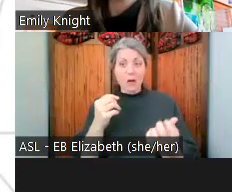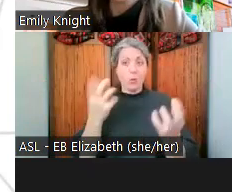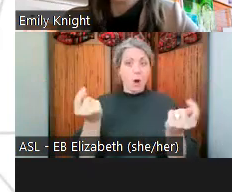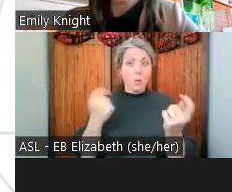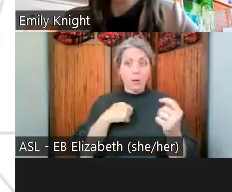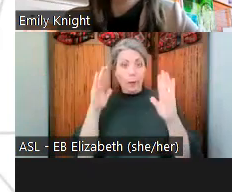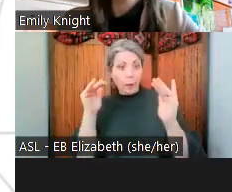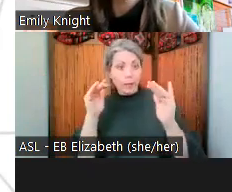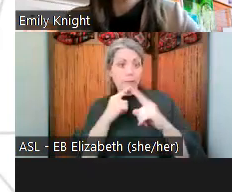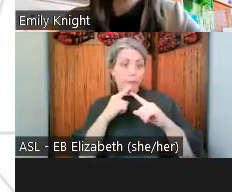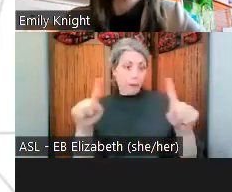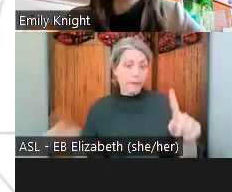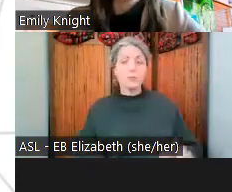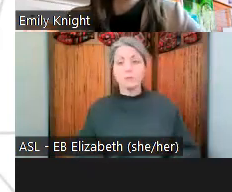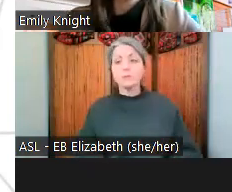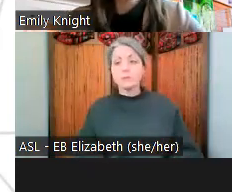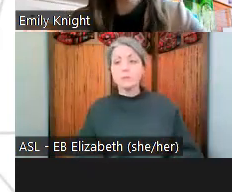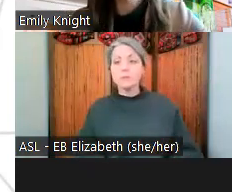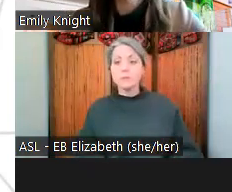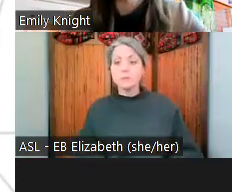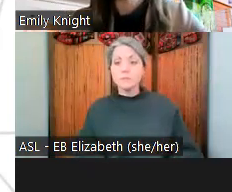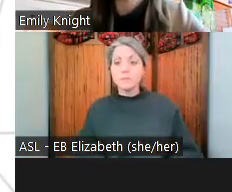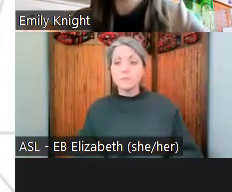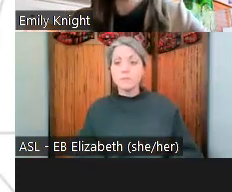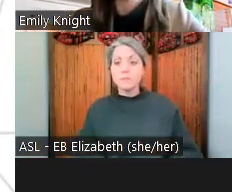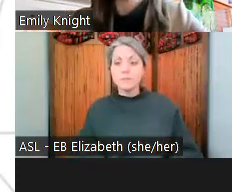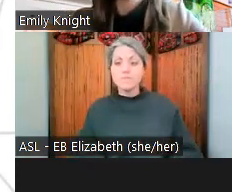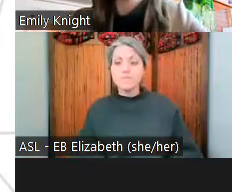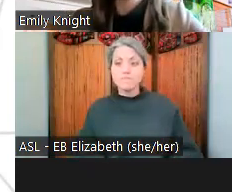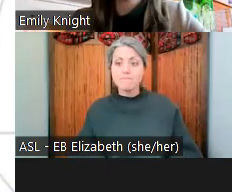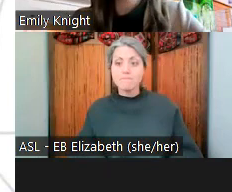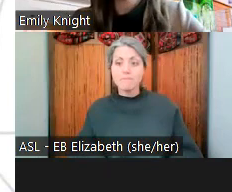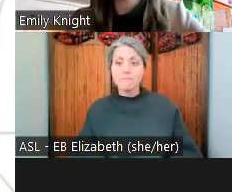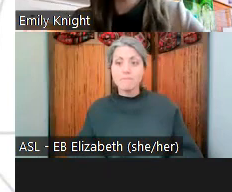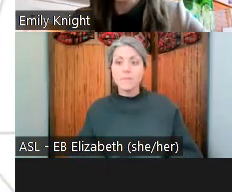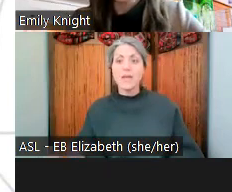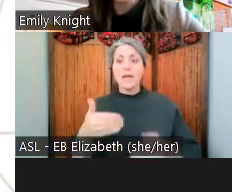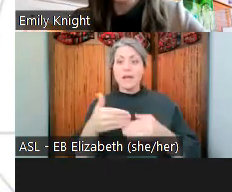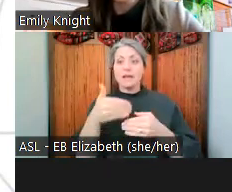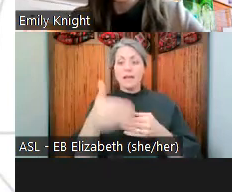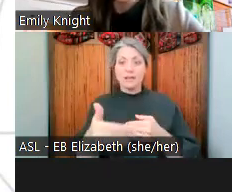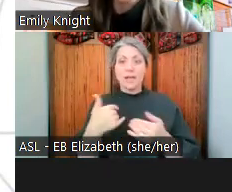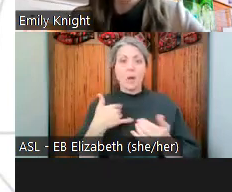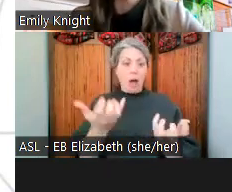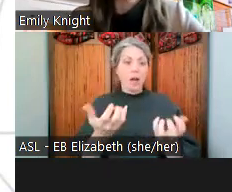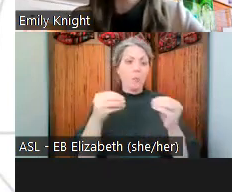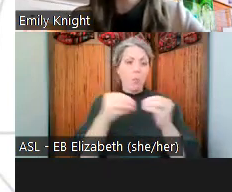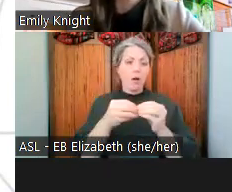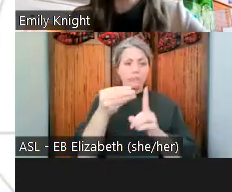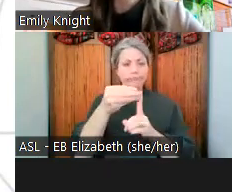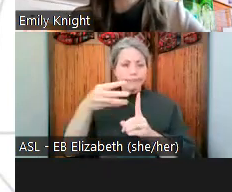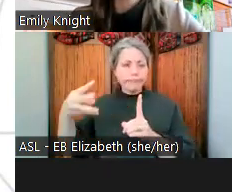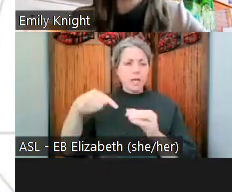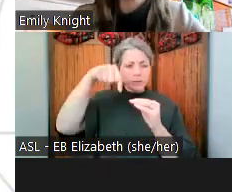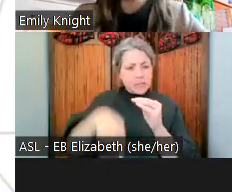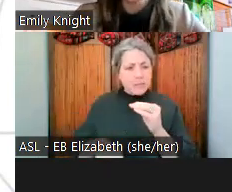to accomplish. And what I'd like to do next is dive a little bit deeper and look at